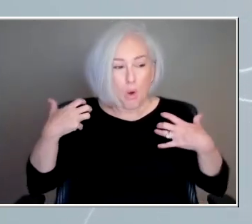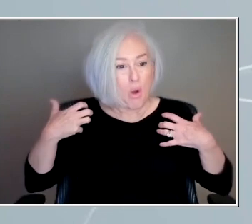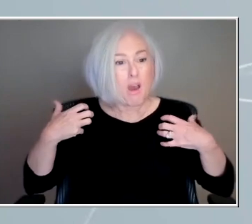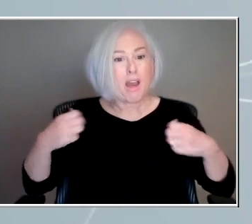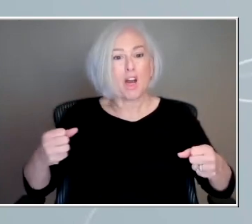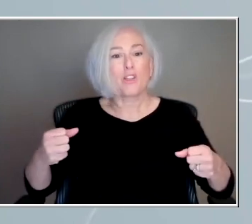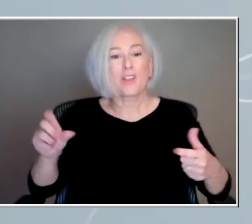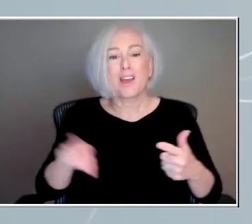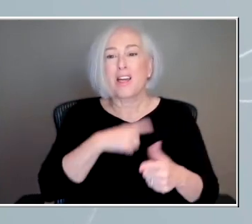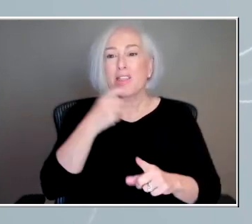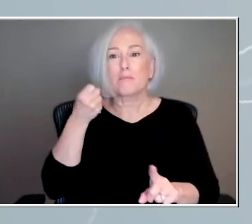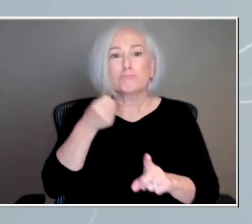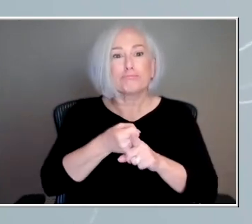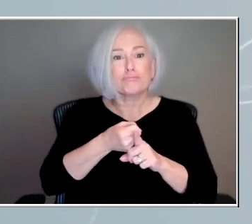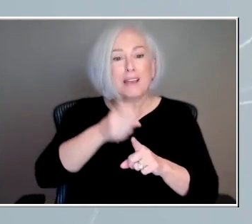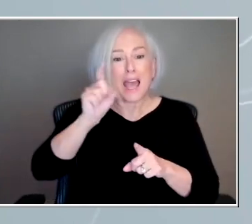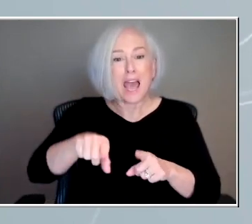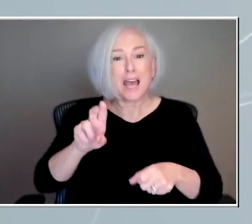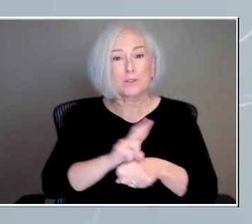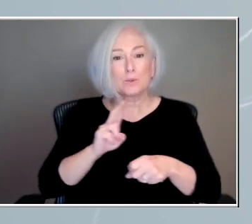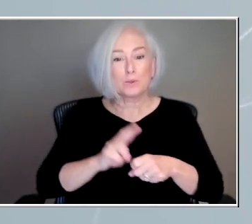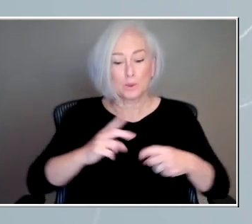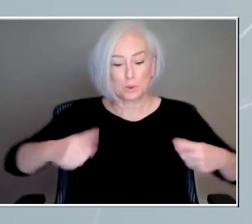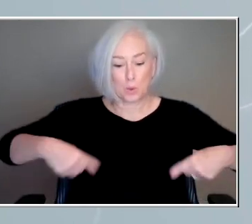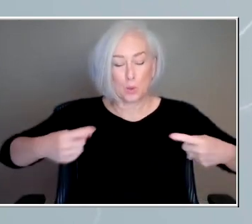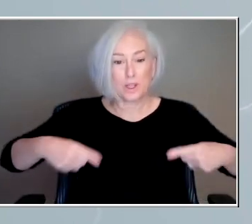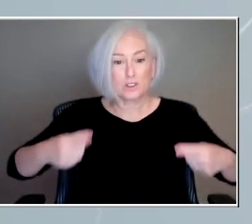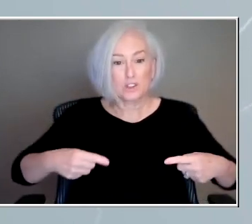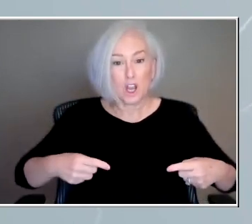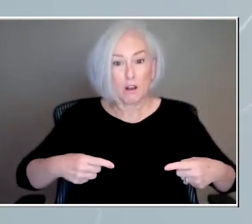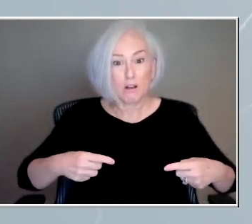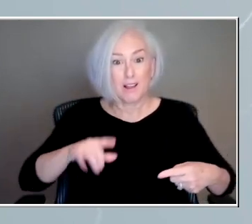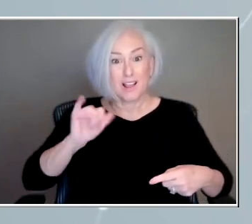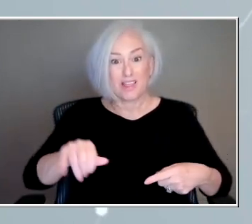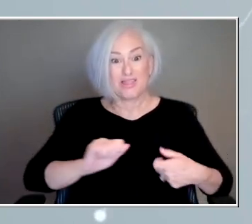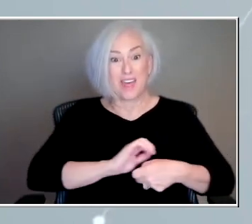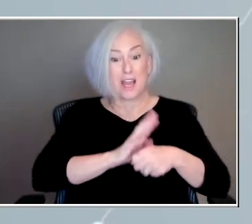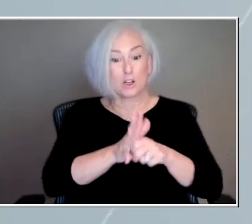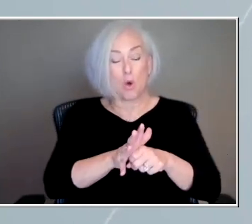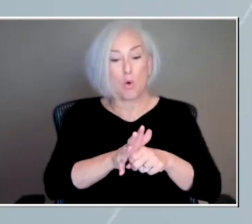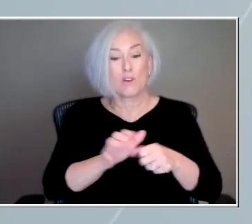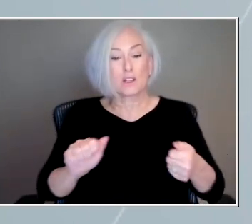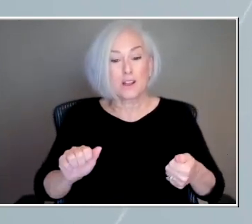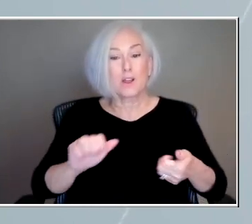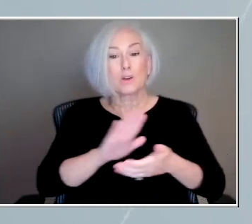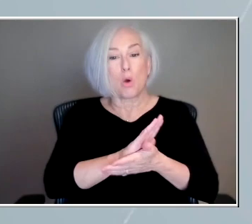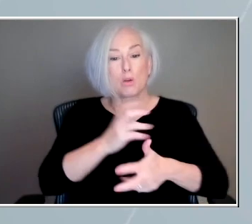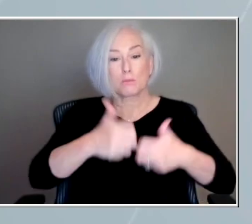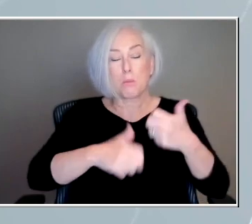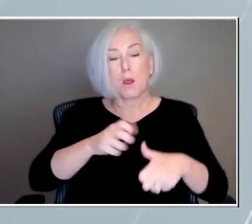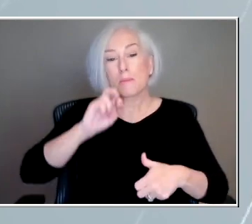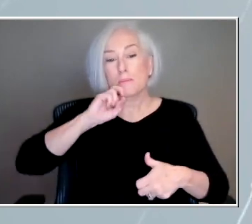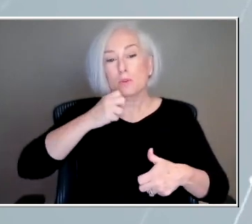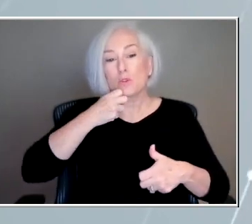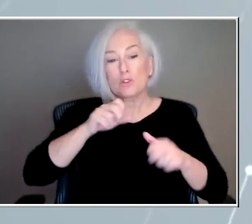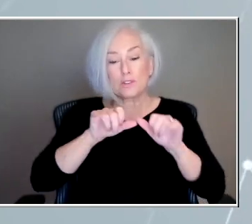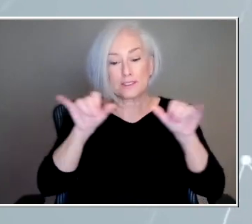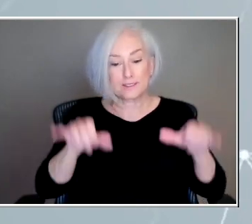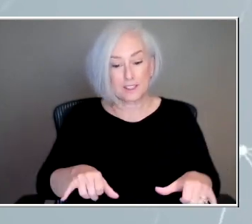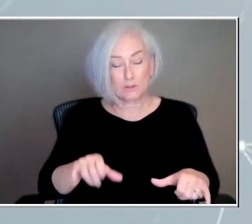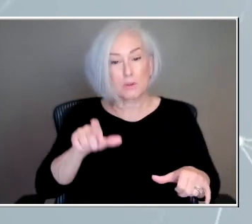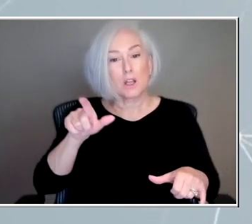her nervous system. Doctors here at the University of Kansas Health System post-COVID clinic diagnosed Mikayla with a condition